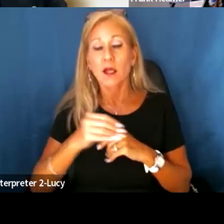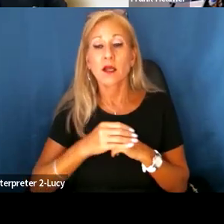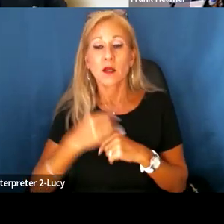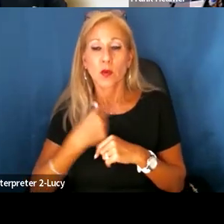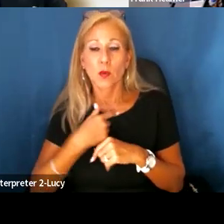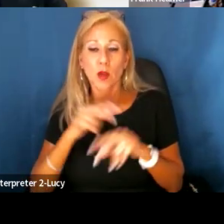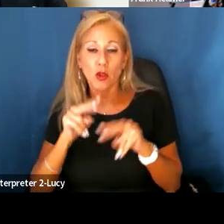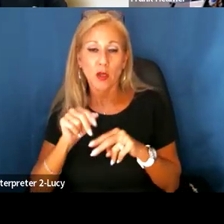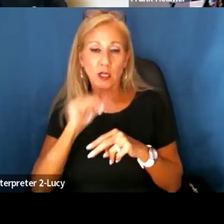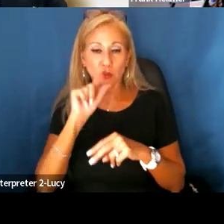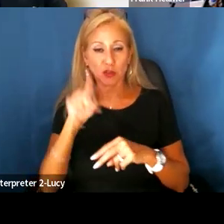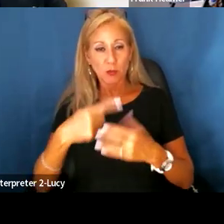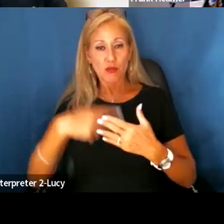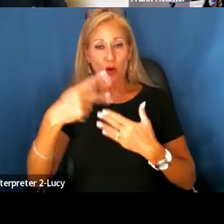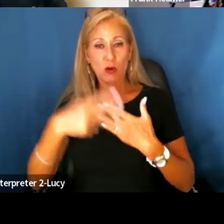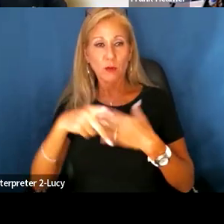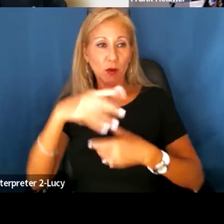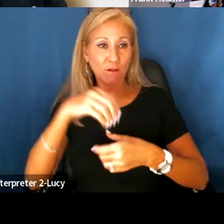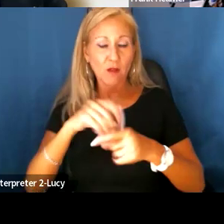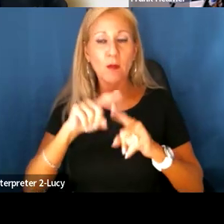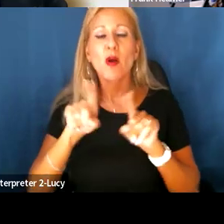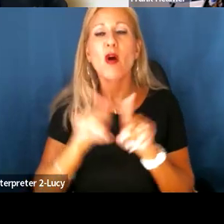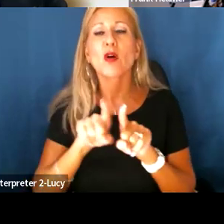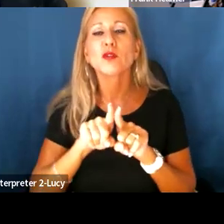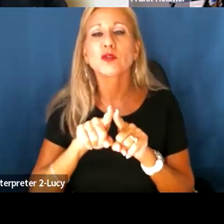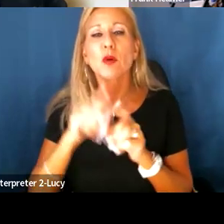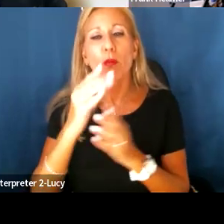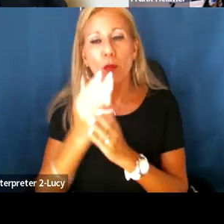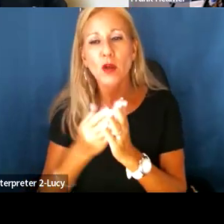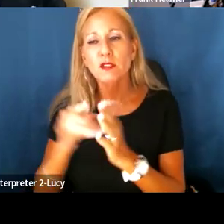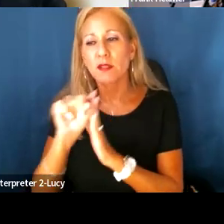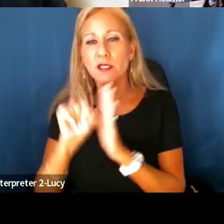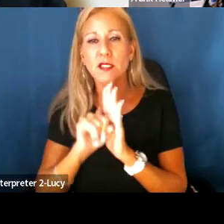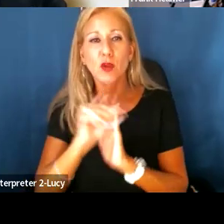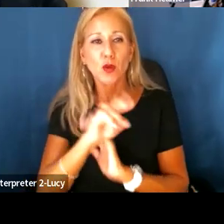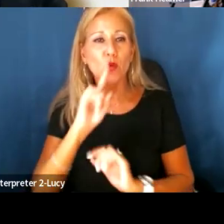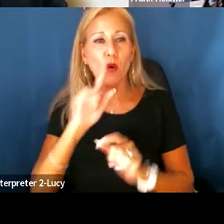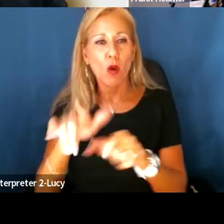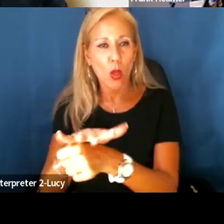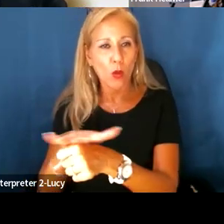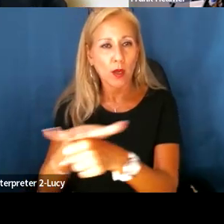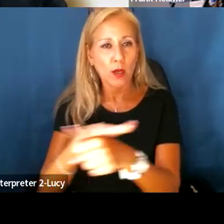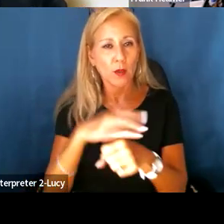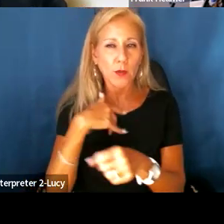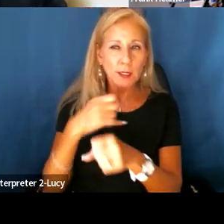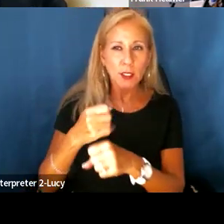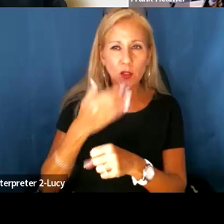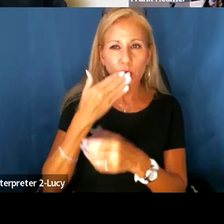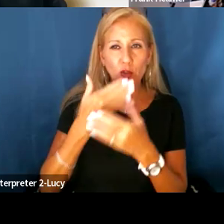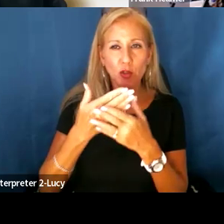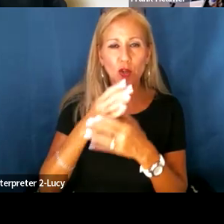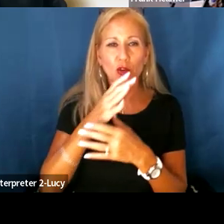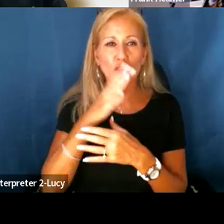we look at not just programs that you're involved in, but also parts of the state that you are located in. So we get a good